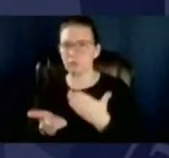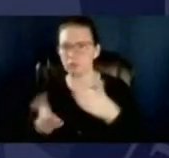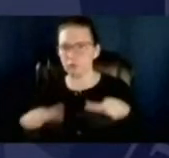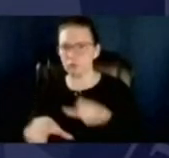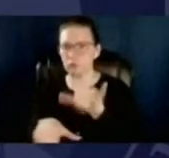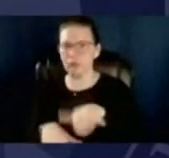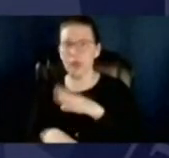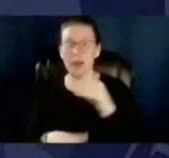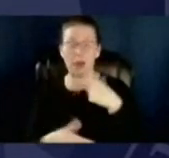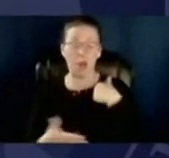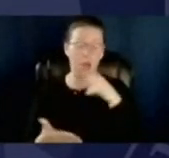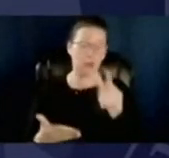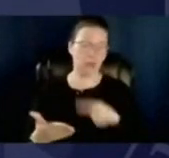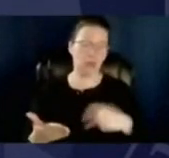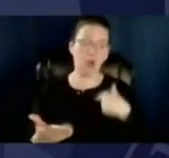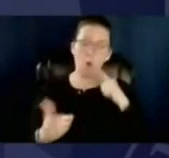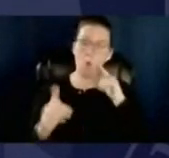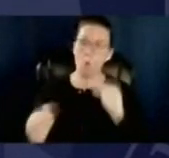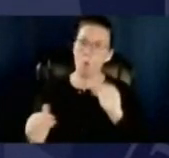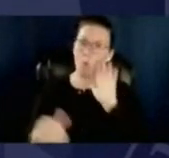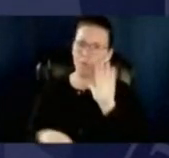see put in place.